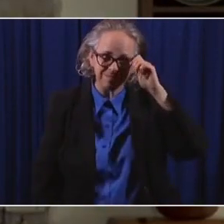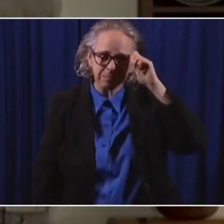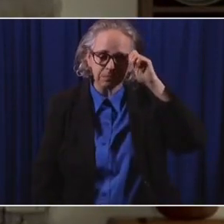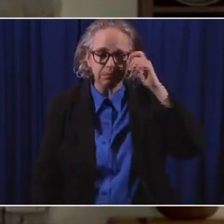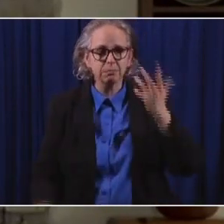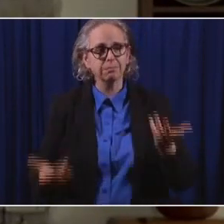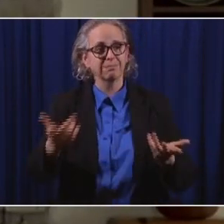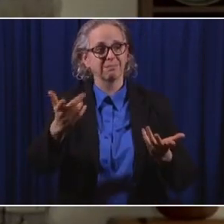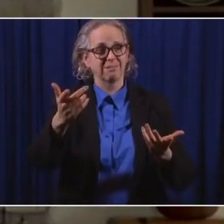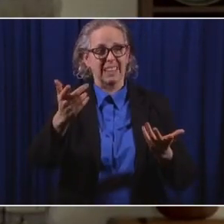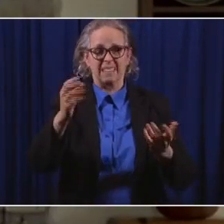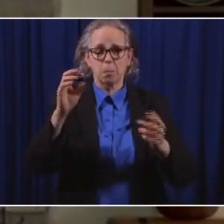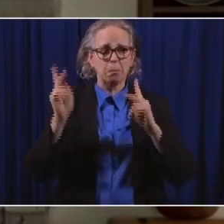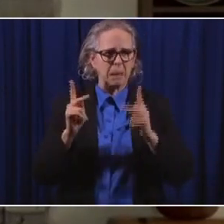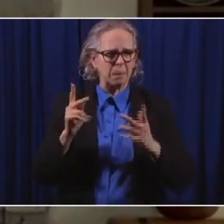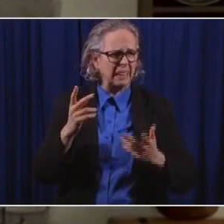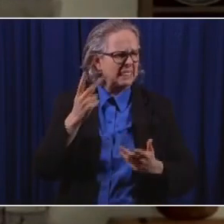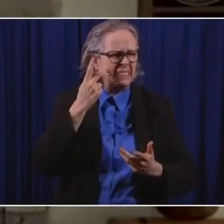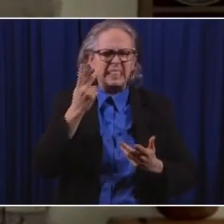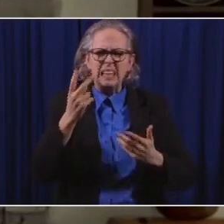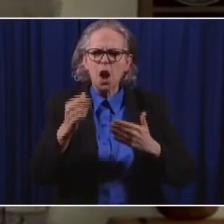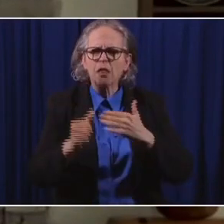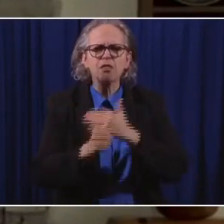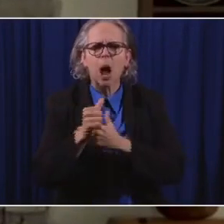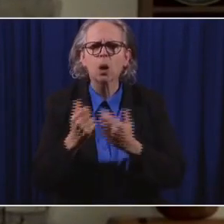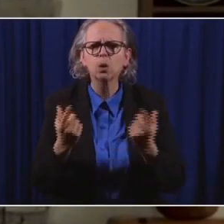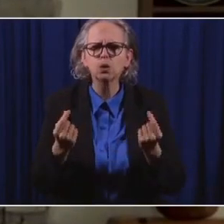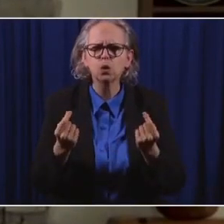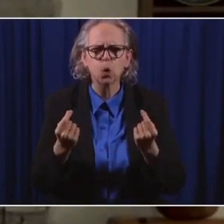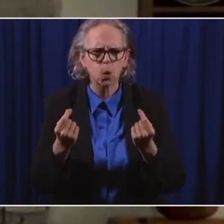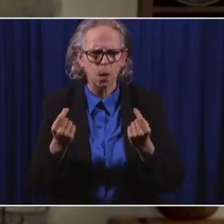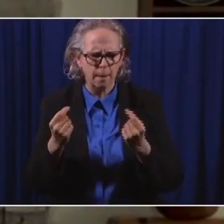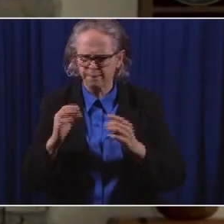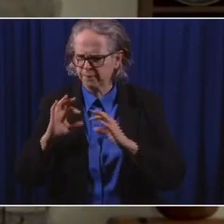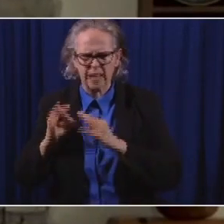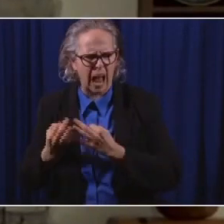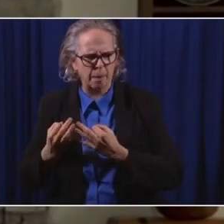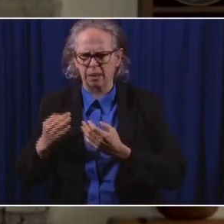families, to their neighbors, to their community, they come together.